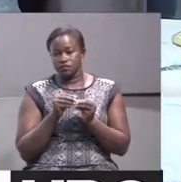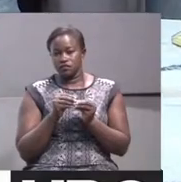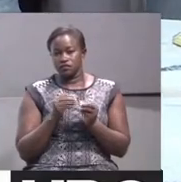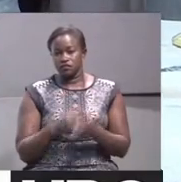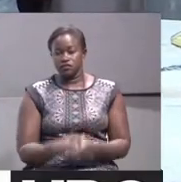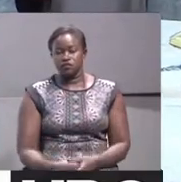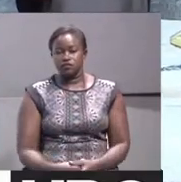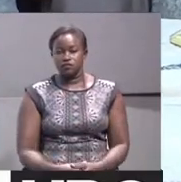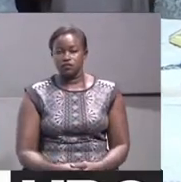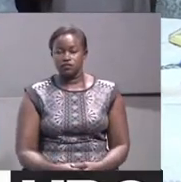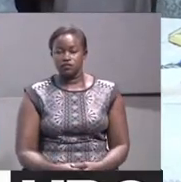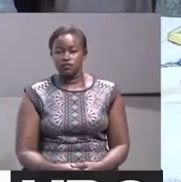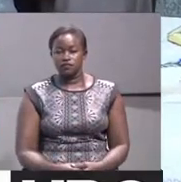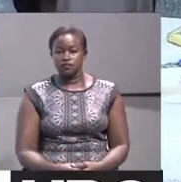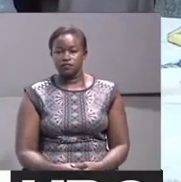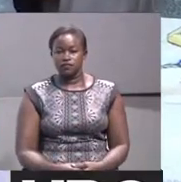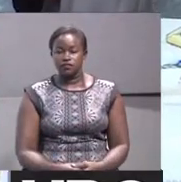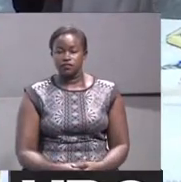for UBC News.